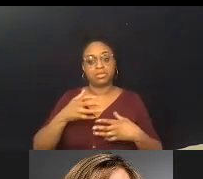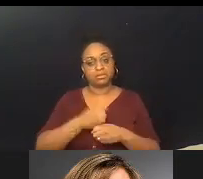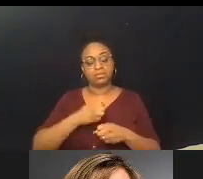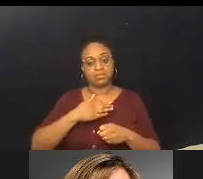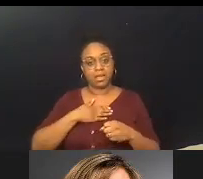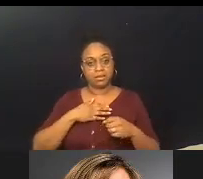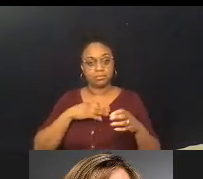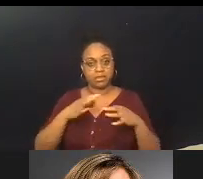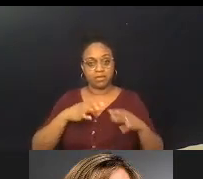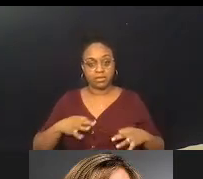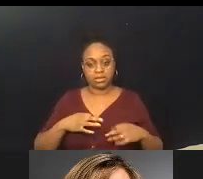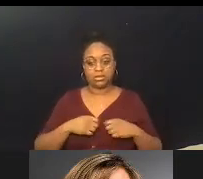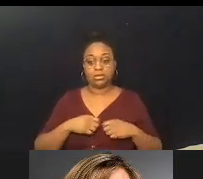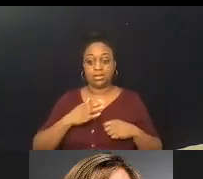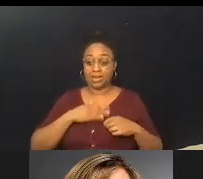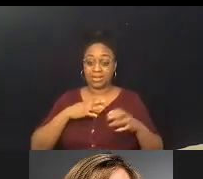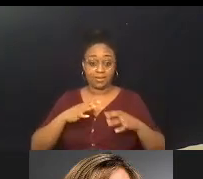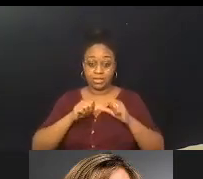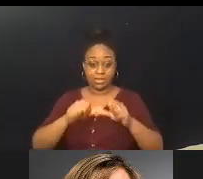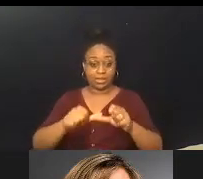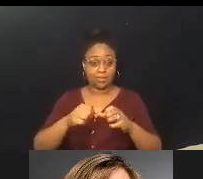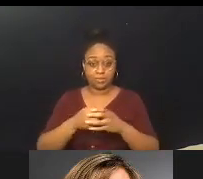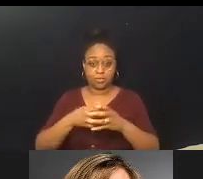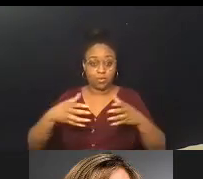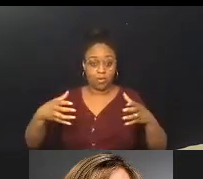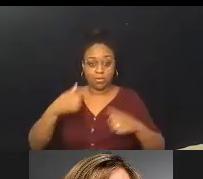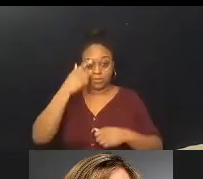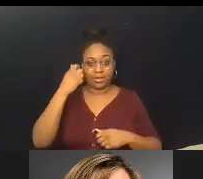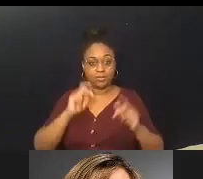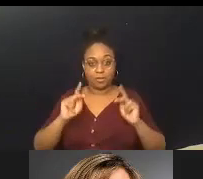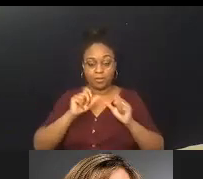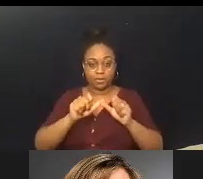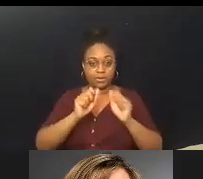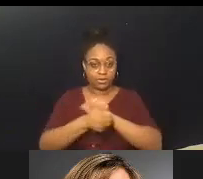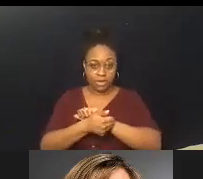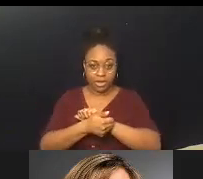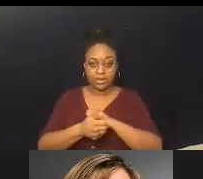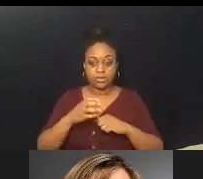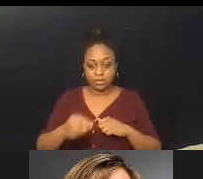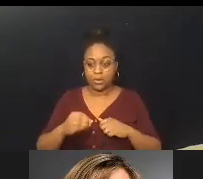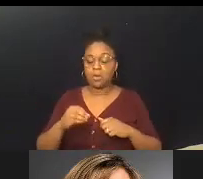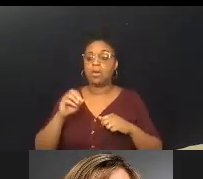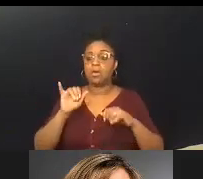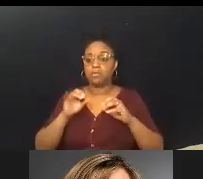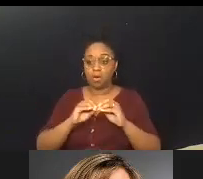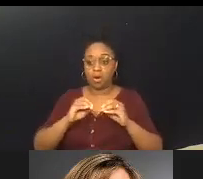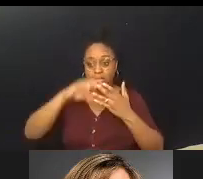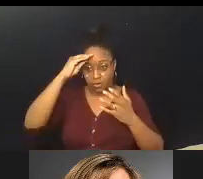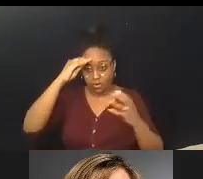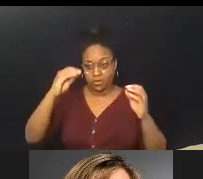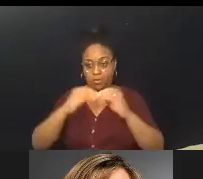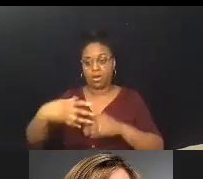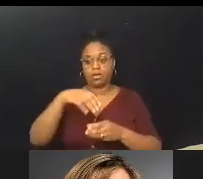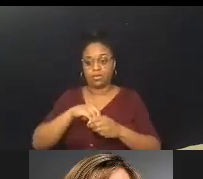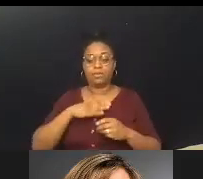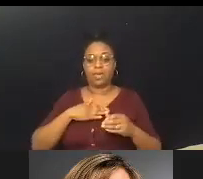has changed, and it keeps growing, honestly, because people keep changing, and we meet new people, I guess, every year.